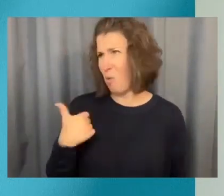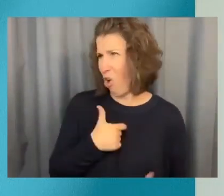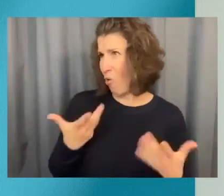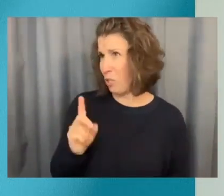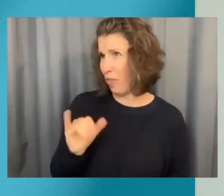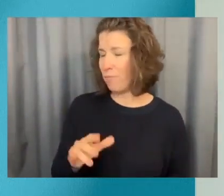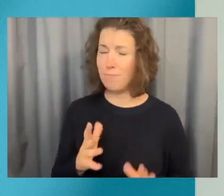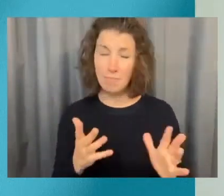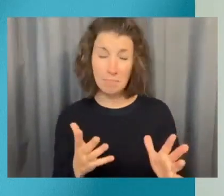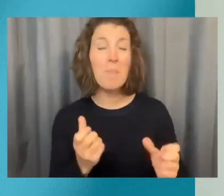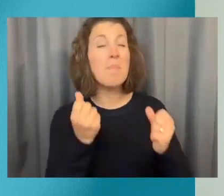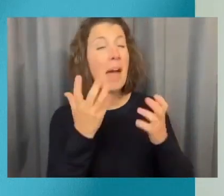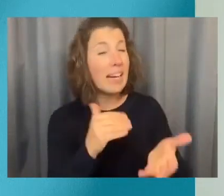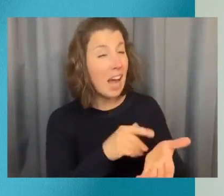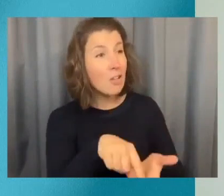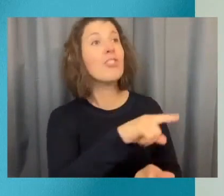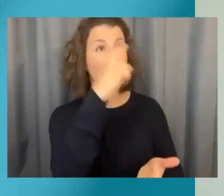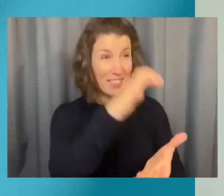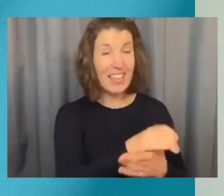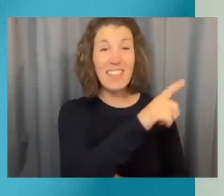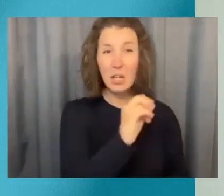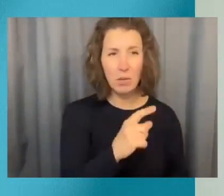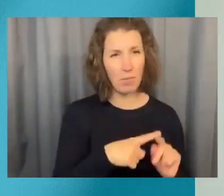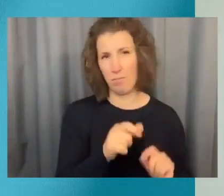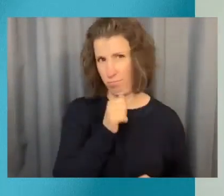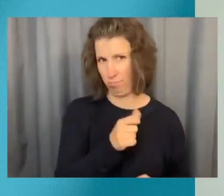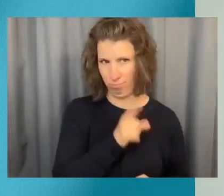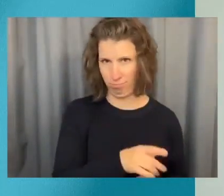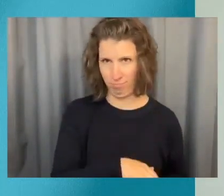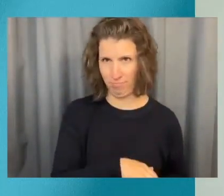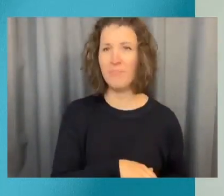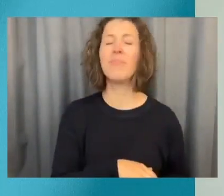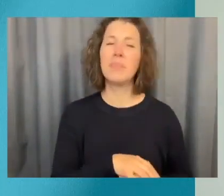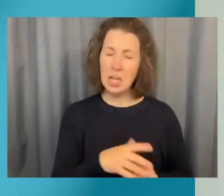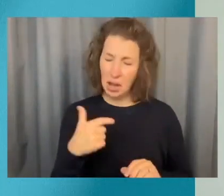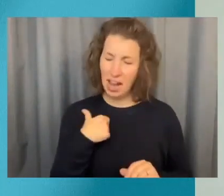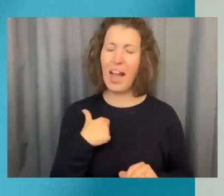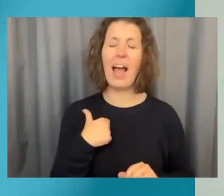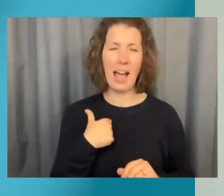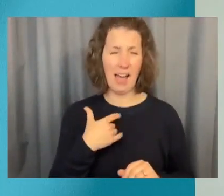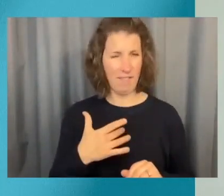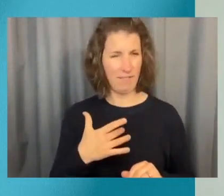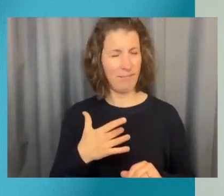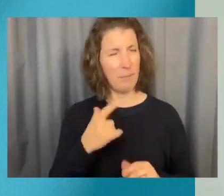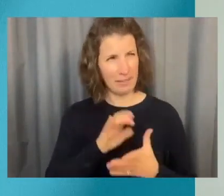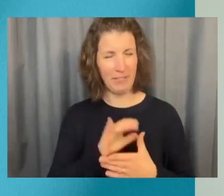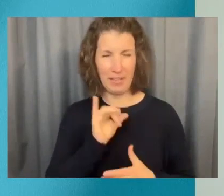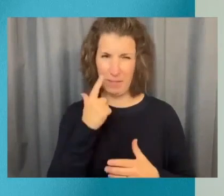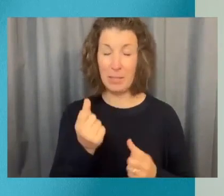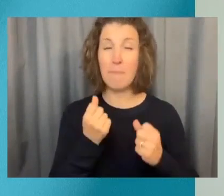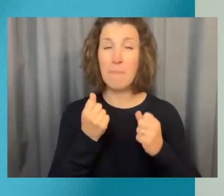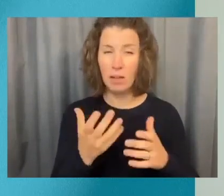doctors believe they do, and many of us don't, and we certainly don't do it well. And I think that's because there's a lot of challenges in trying to operationalize